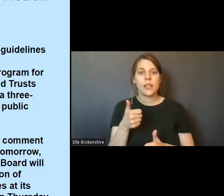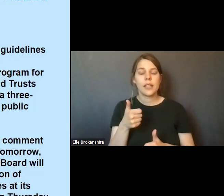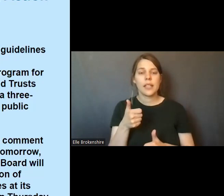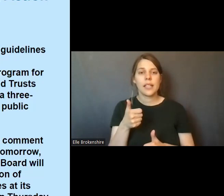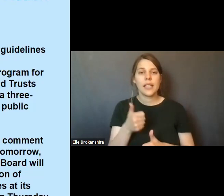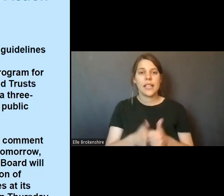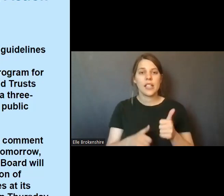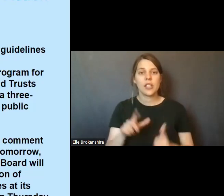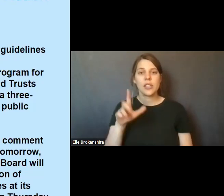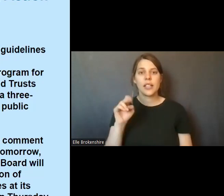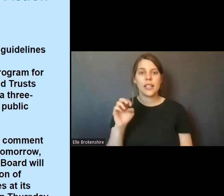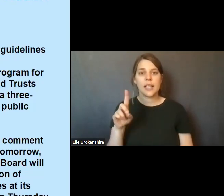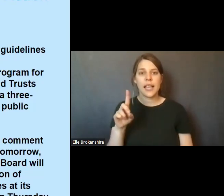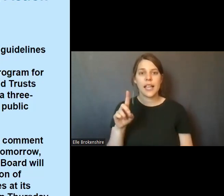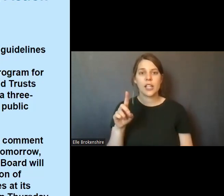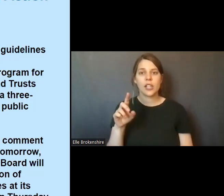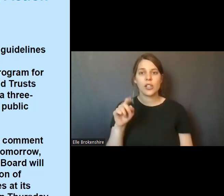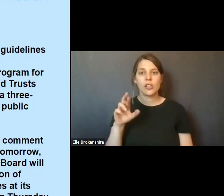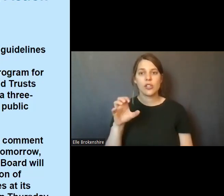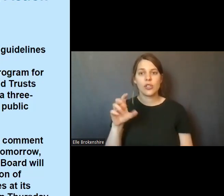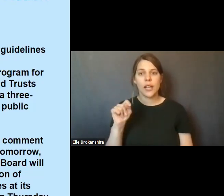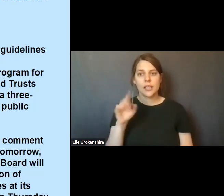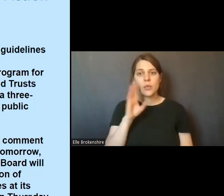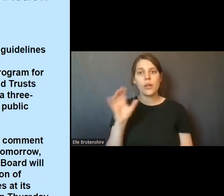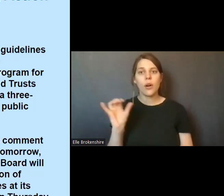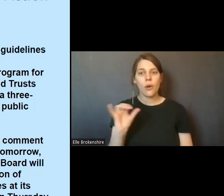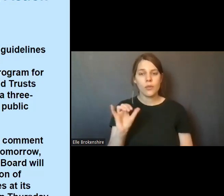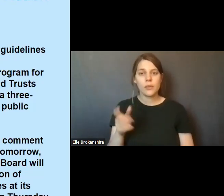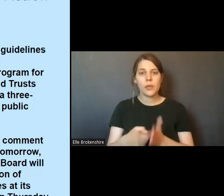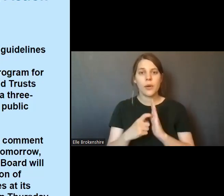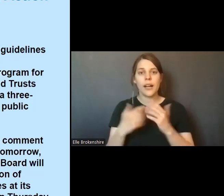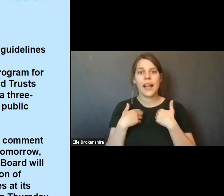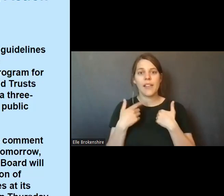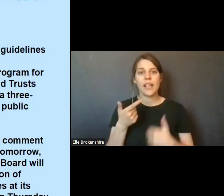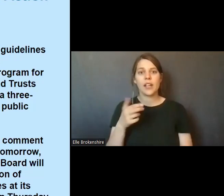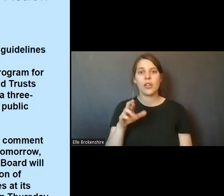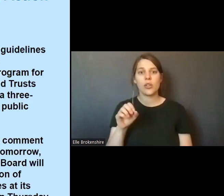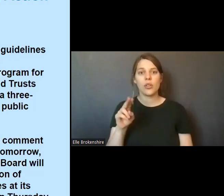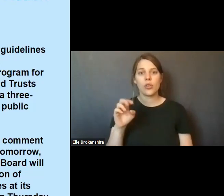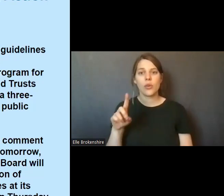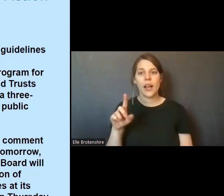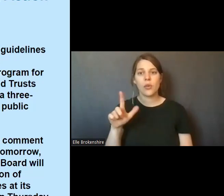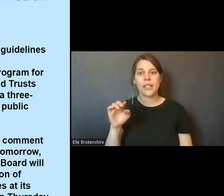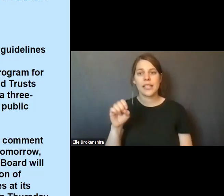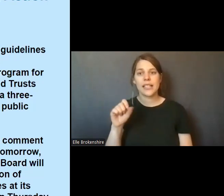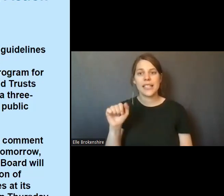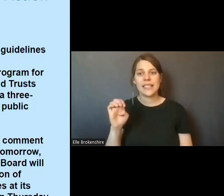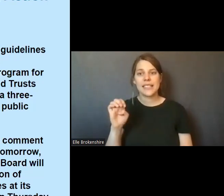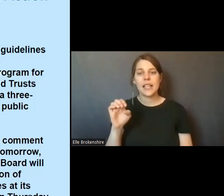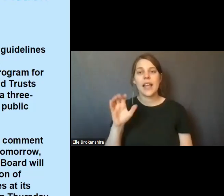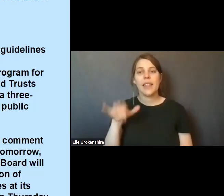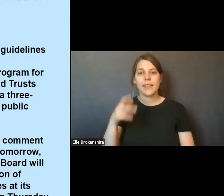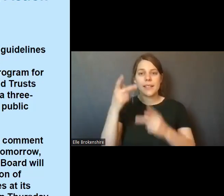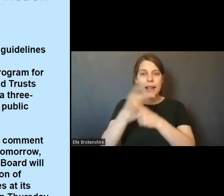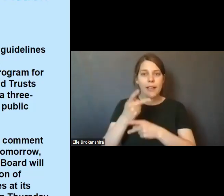land trusts will also be required to have a ground lease, and then that ground lease is generally a calculation they have that allows for